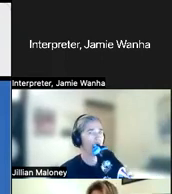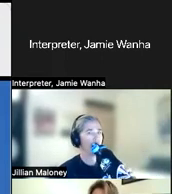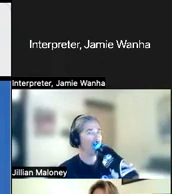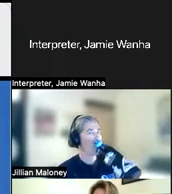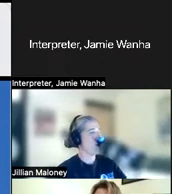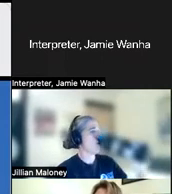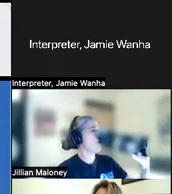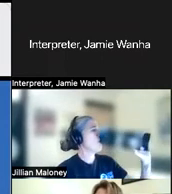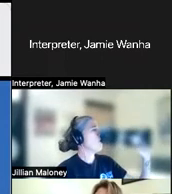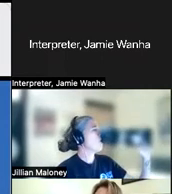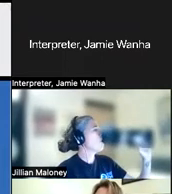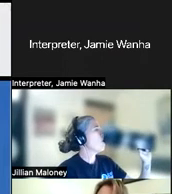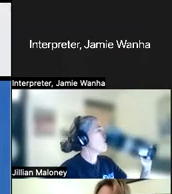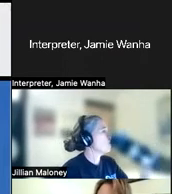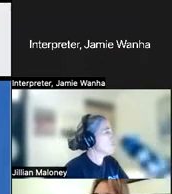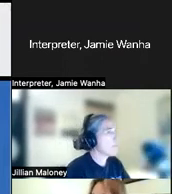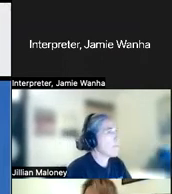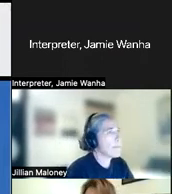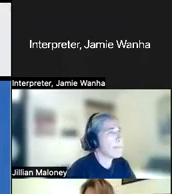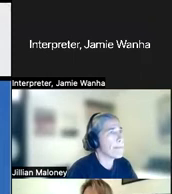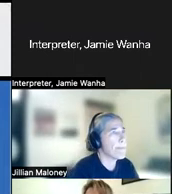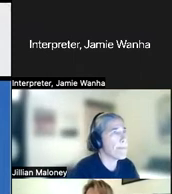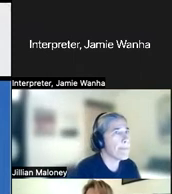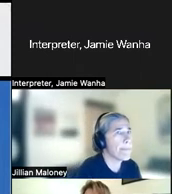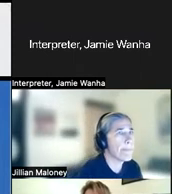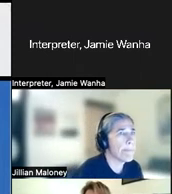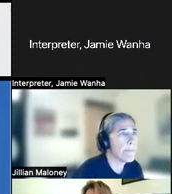begin. I'm going to find you and make sure that we can see you.